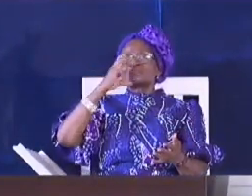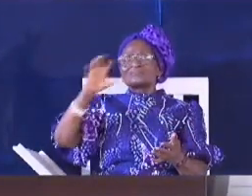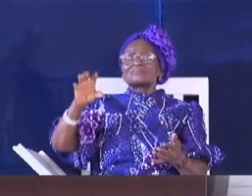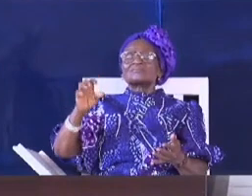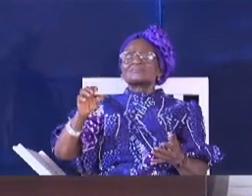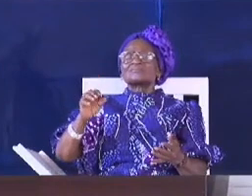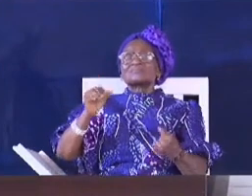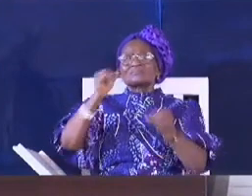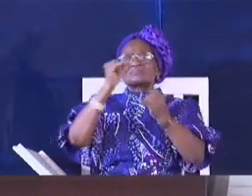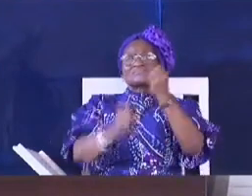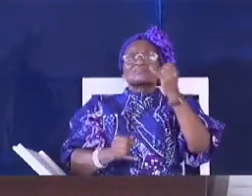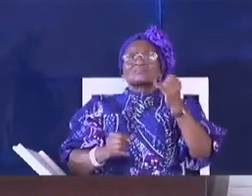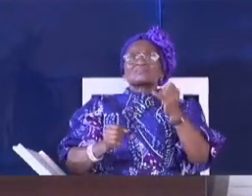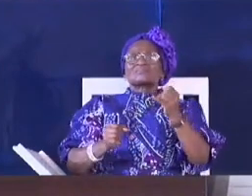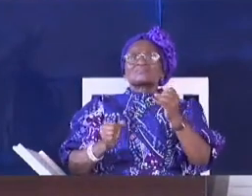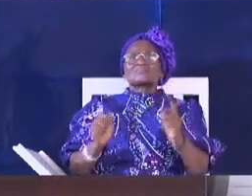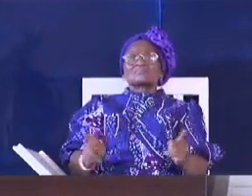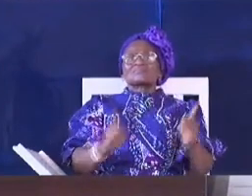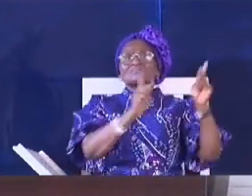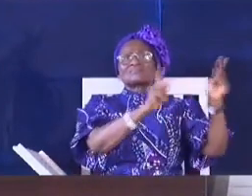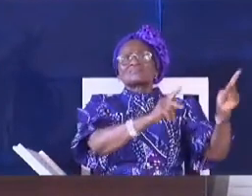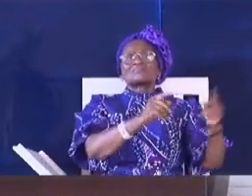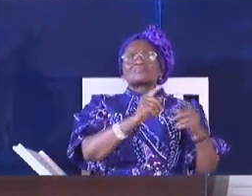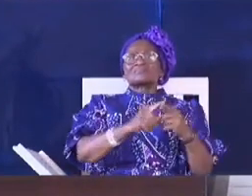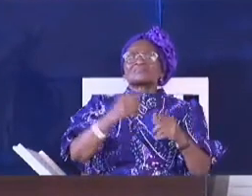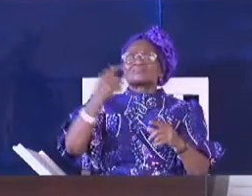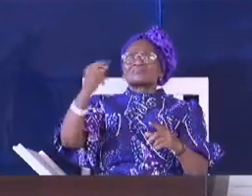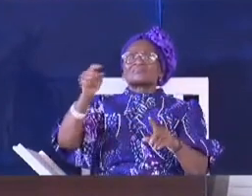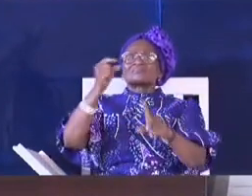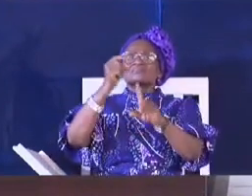of Elisha.